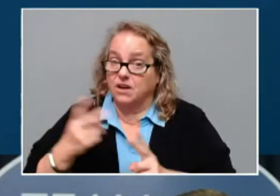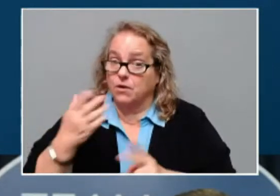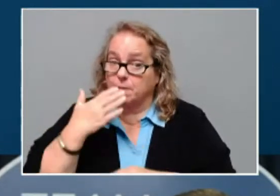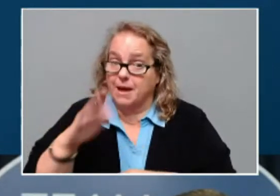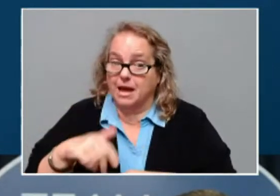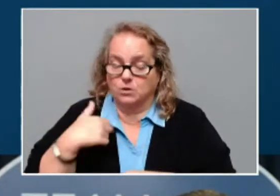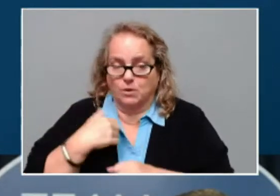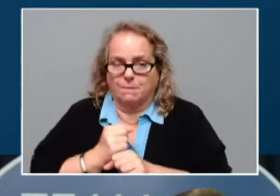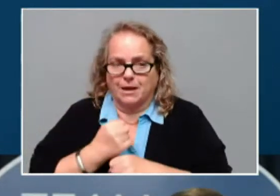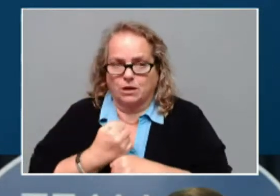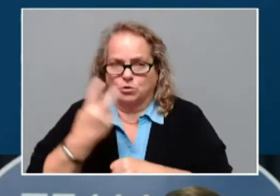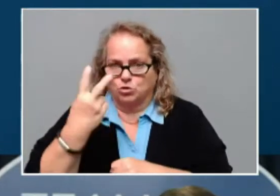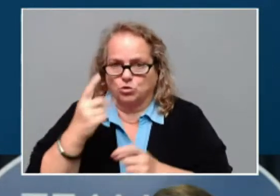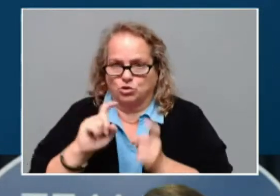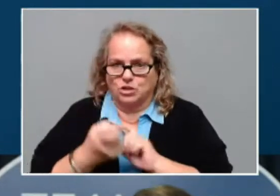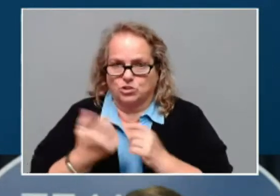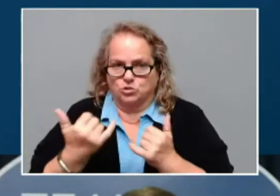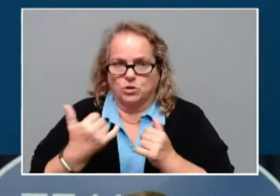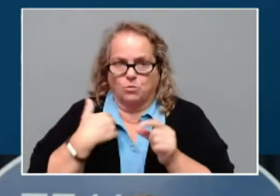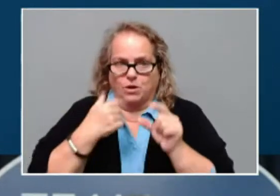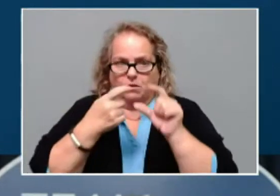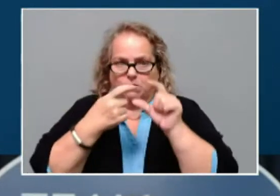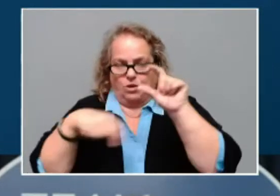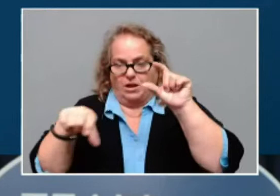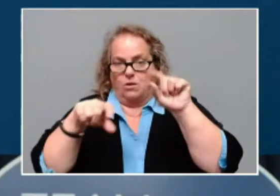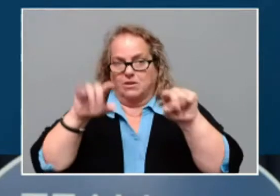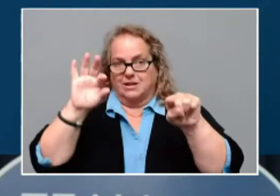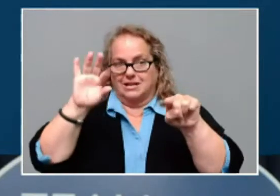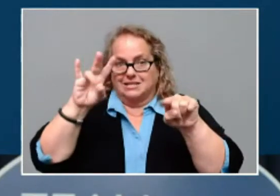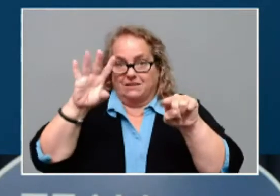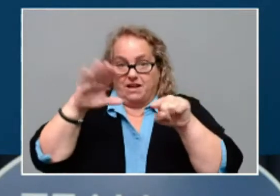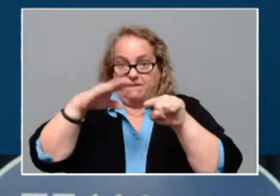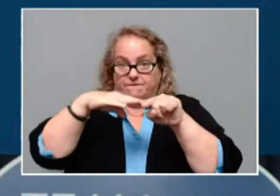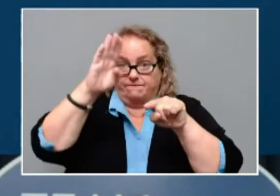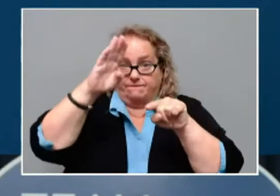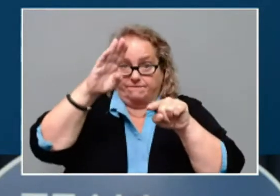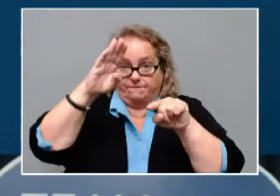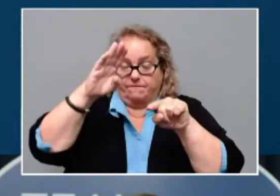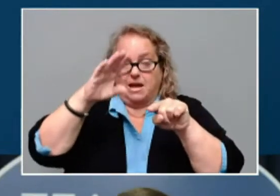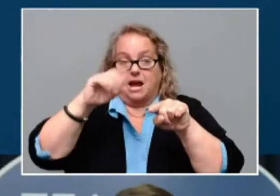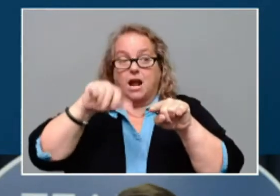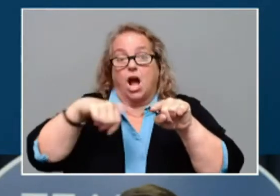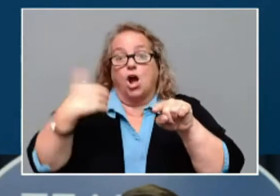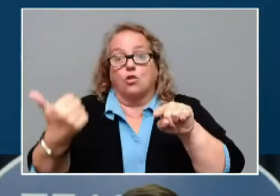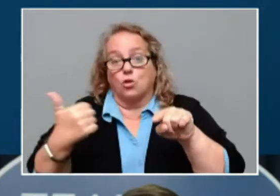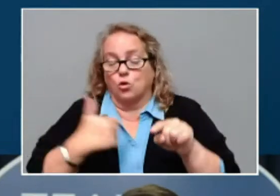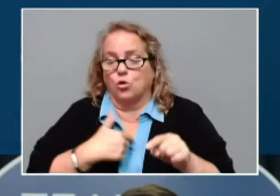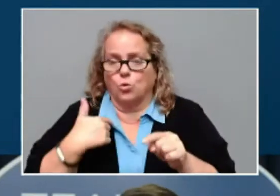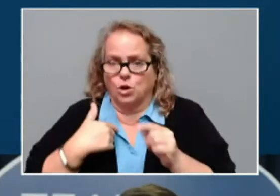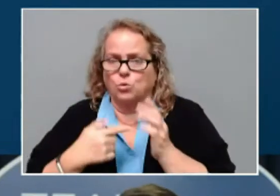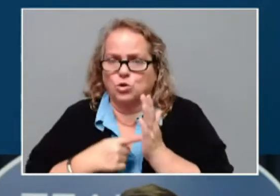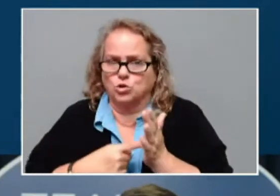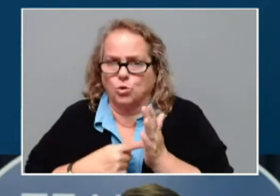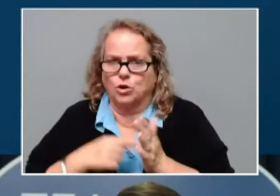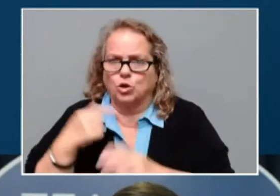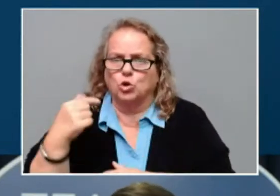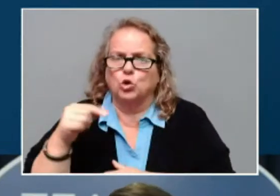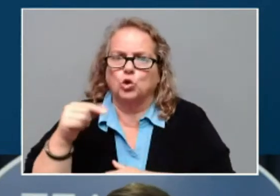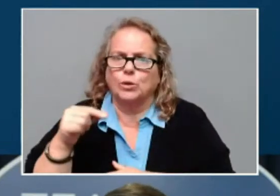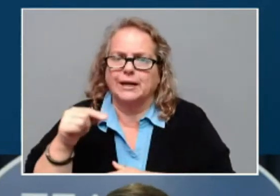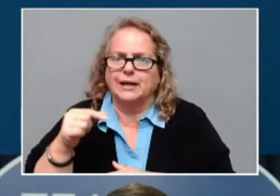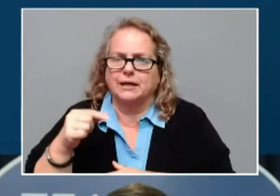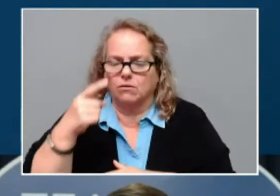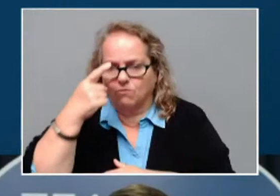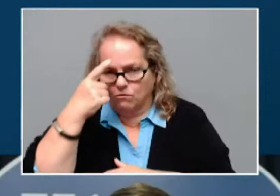is breaking out that top age group. The other is we were showing green for